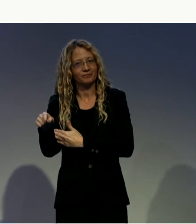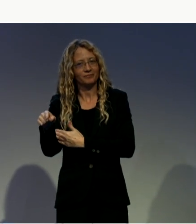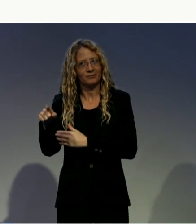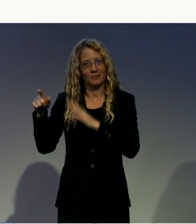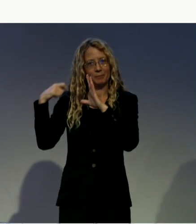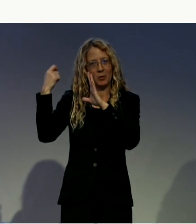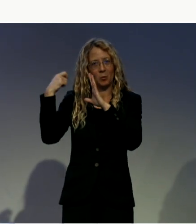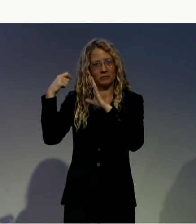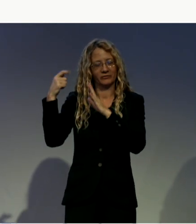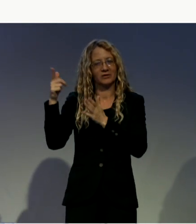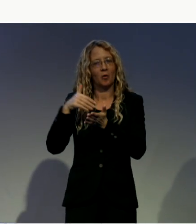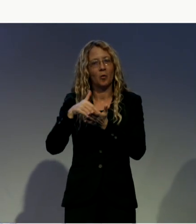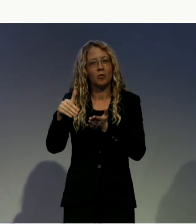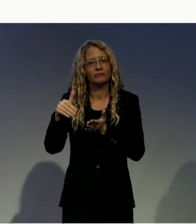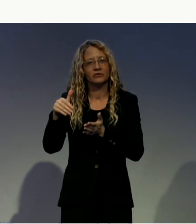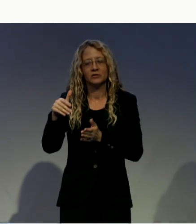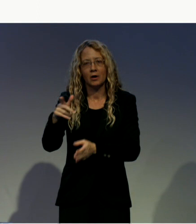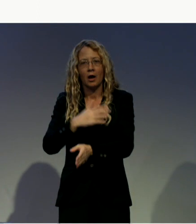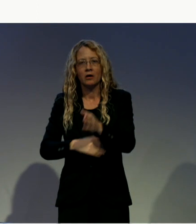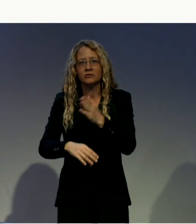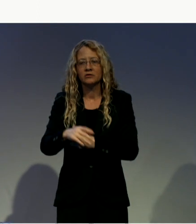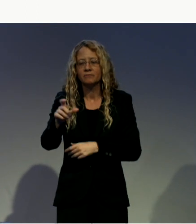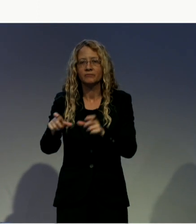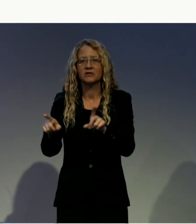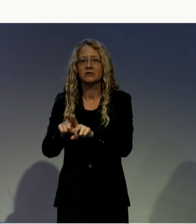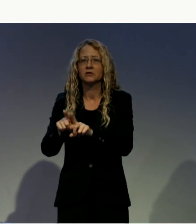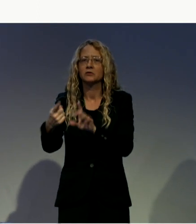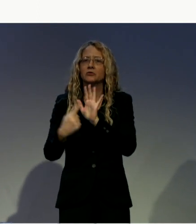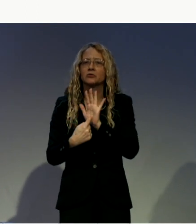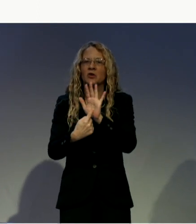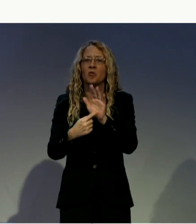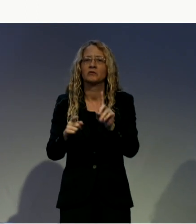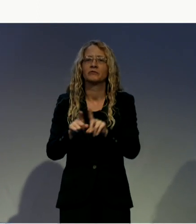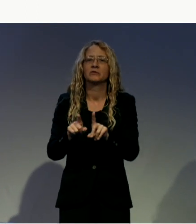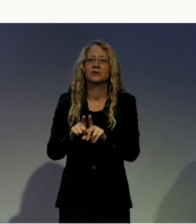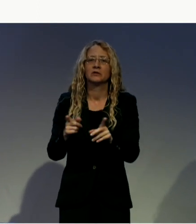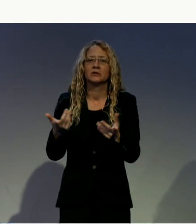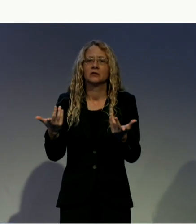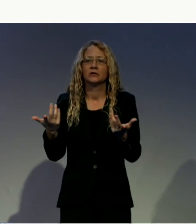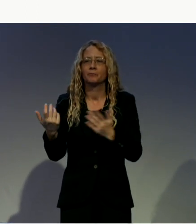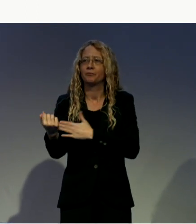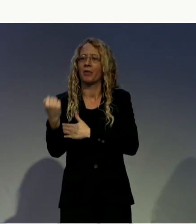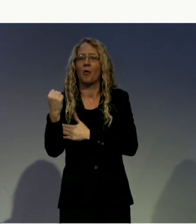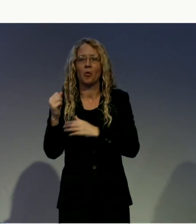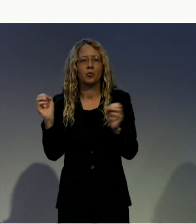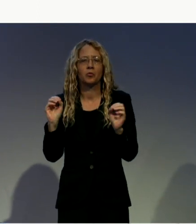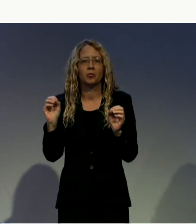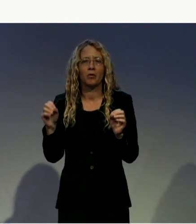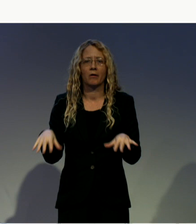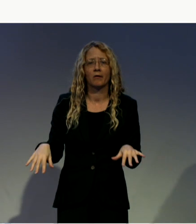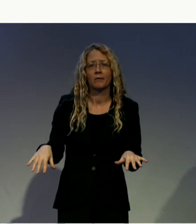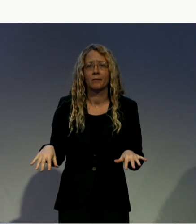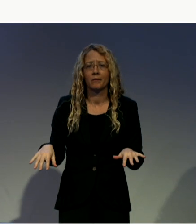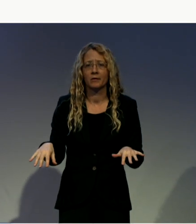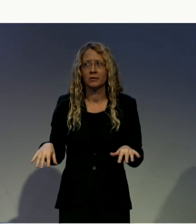of the powerless, or somehow going to be inspirational. Now, although this film had a